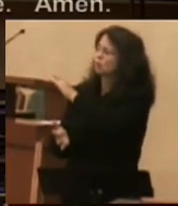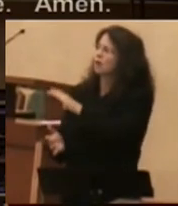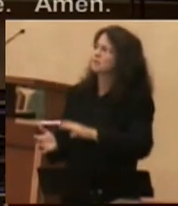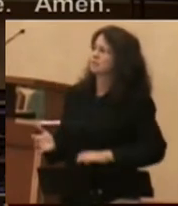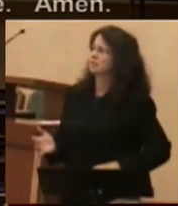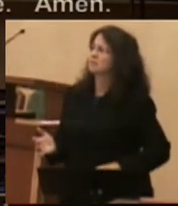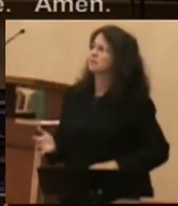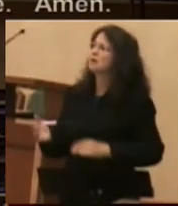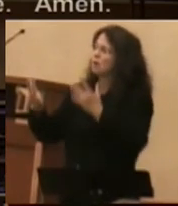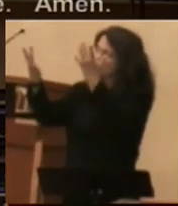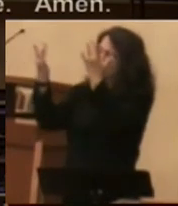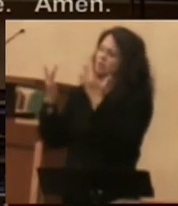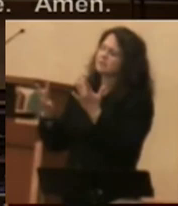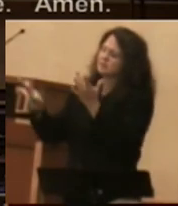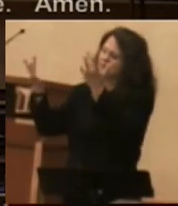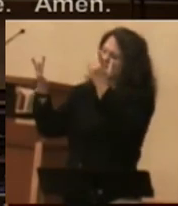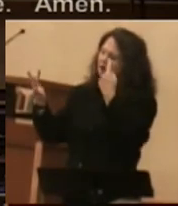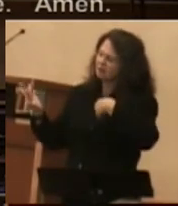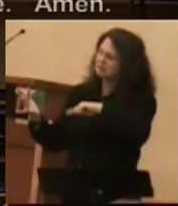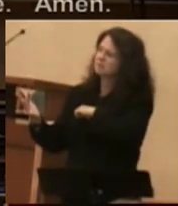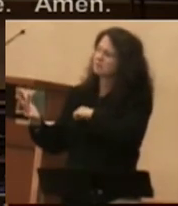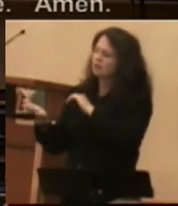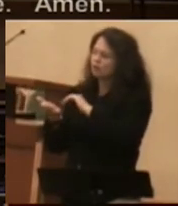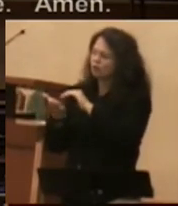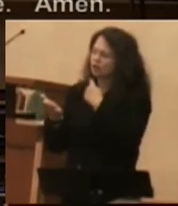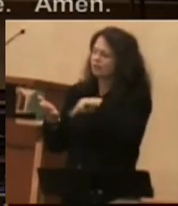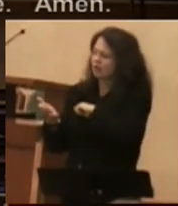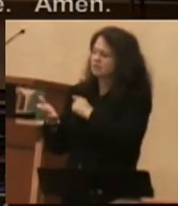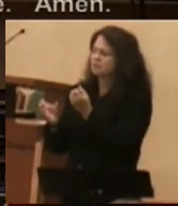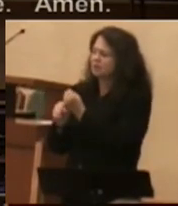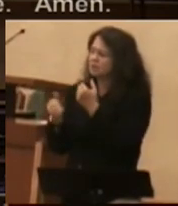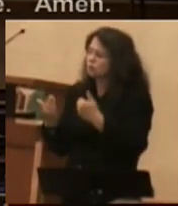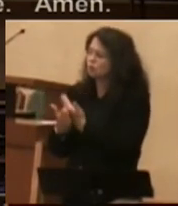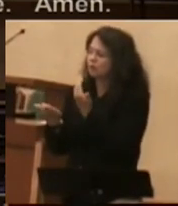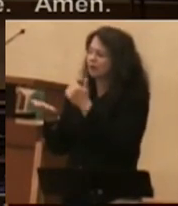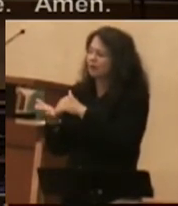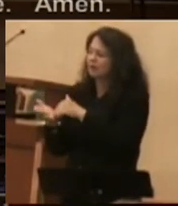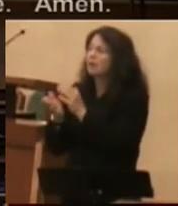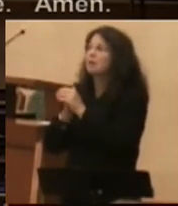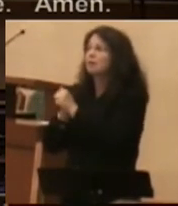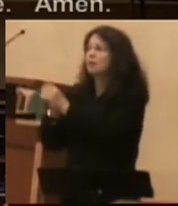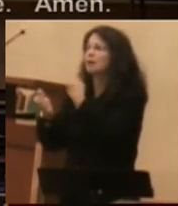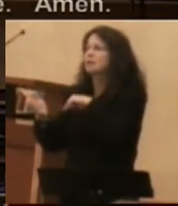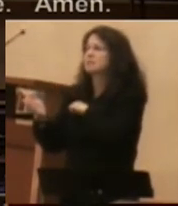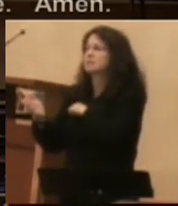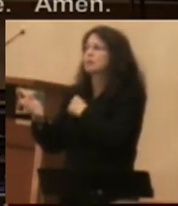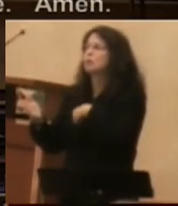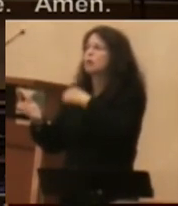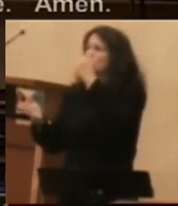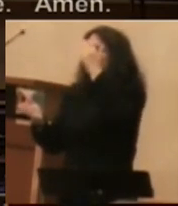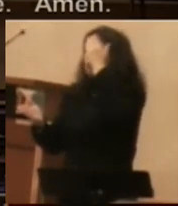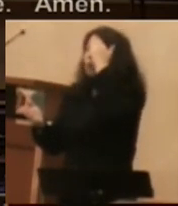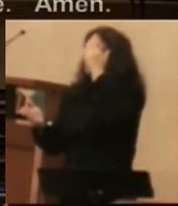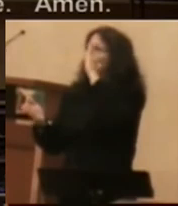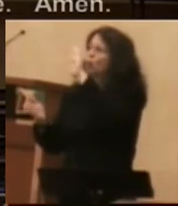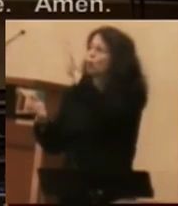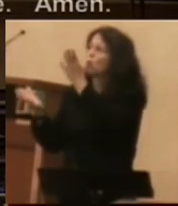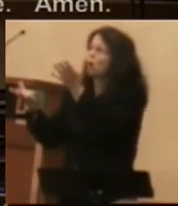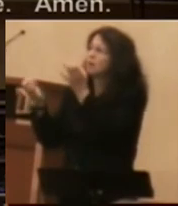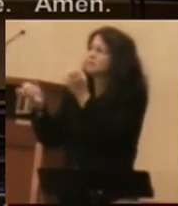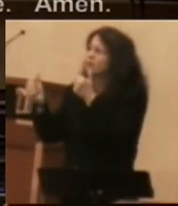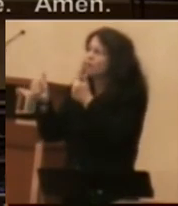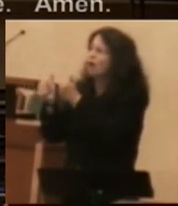Christ, have mercy on us, forgive us, renew us, and lead us, so that we may delight in your